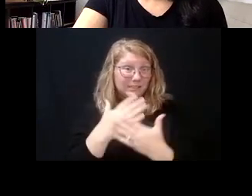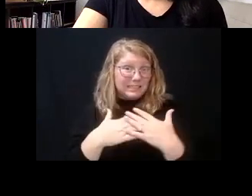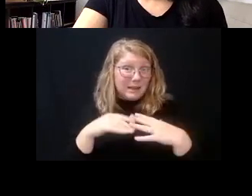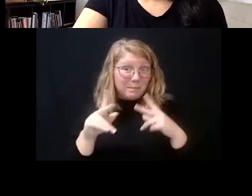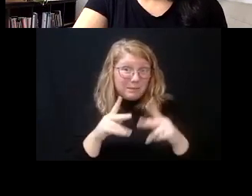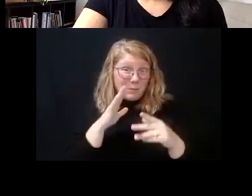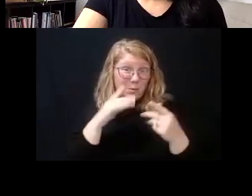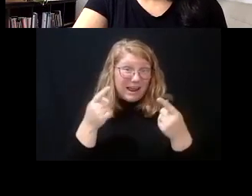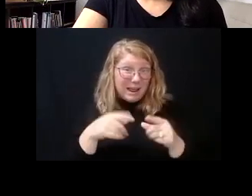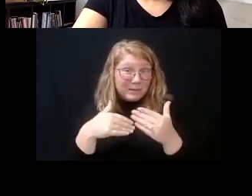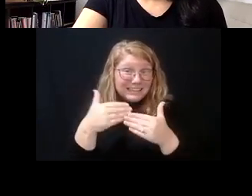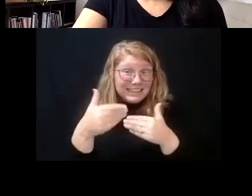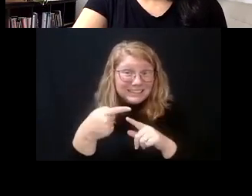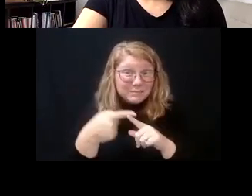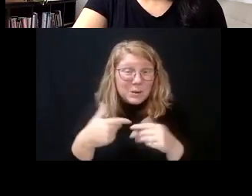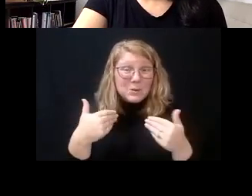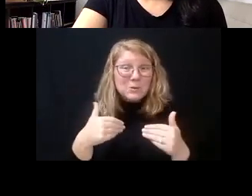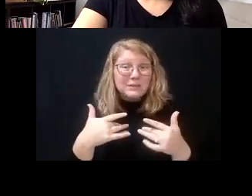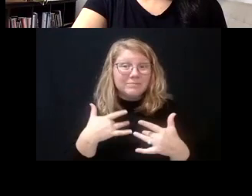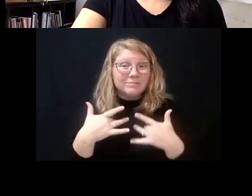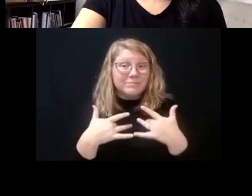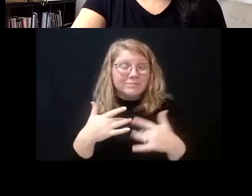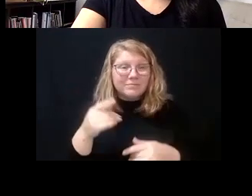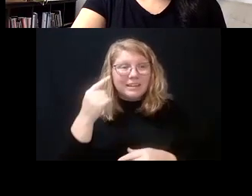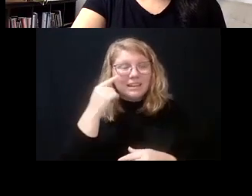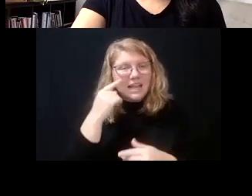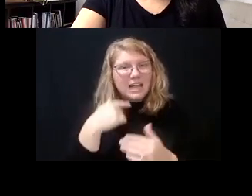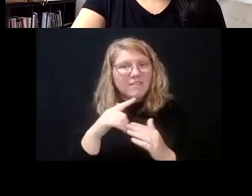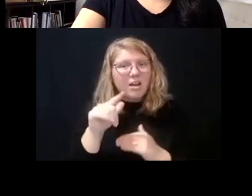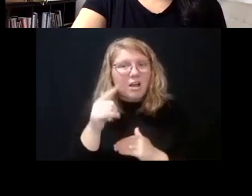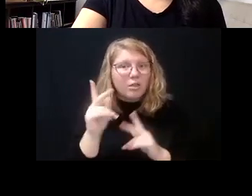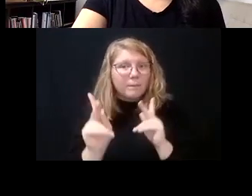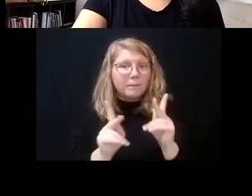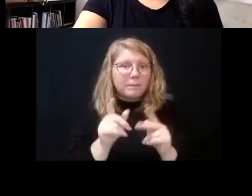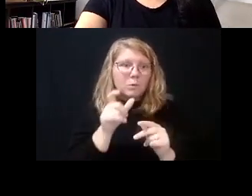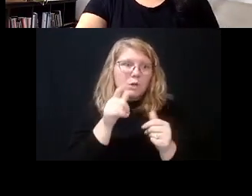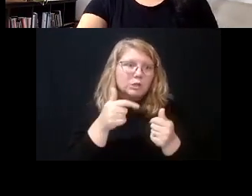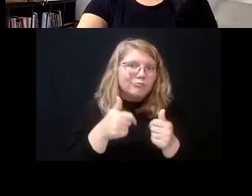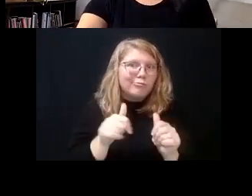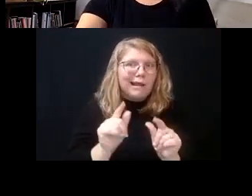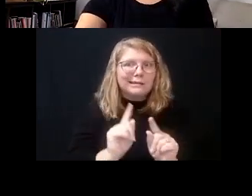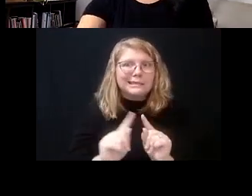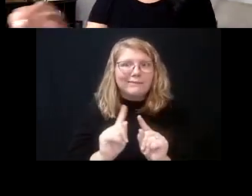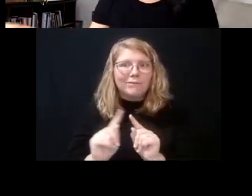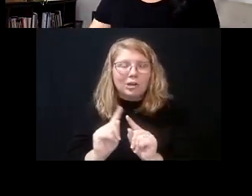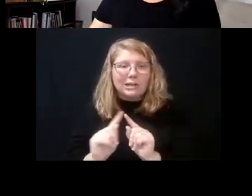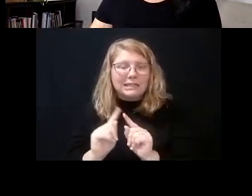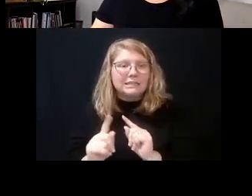happening next month. So that's really exciting. I think that there's other folks that, are trying different things. And then,